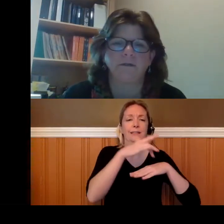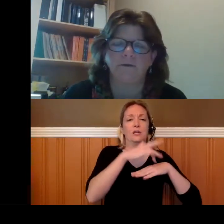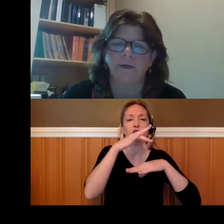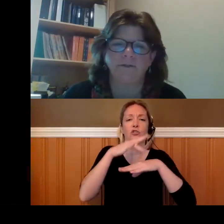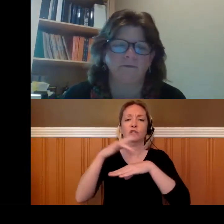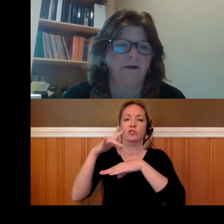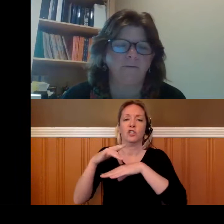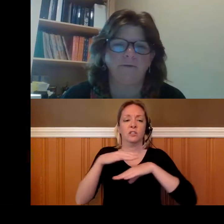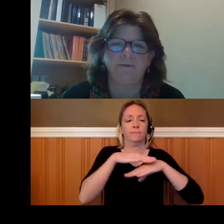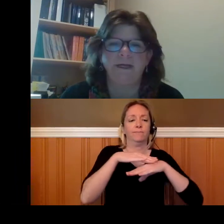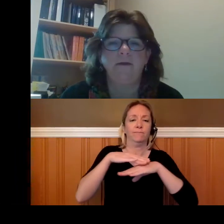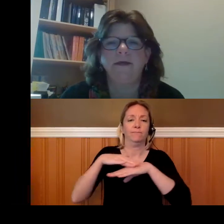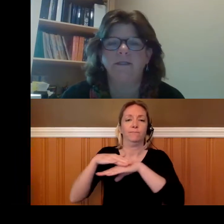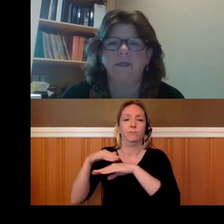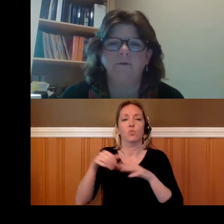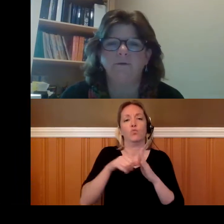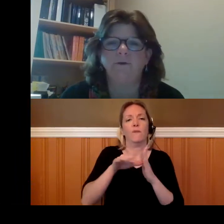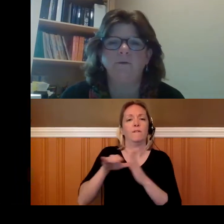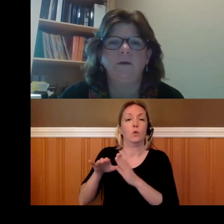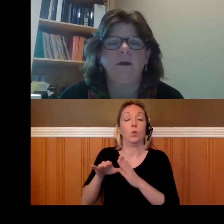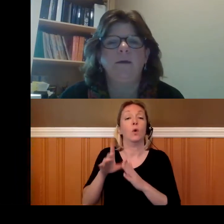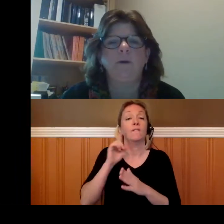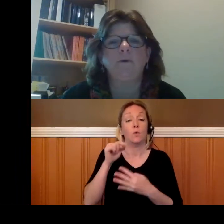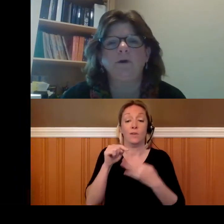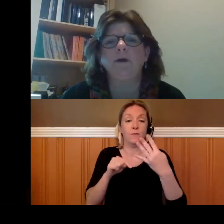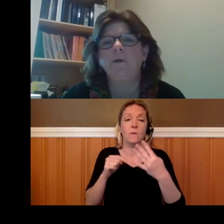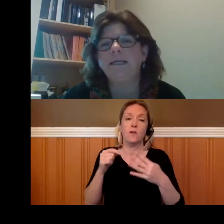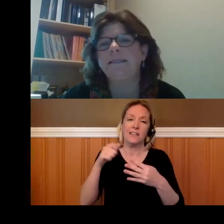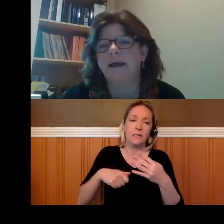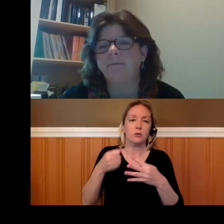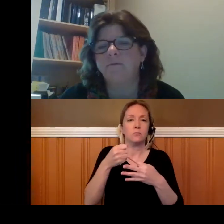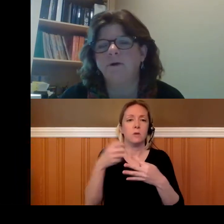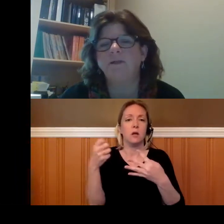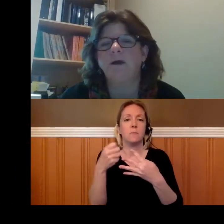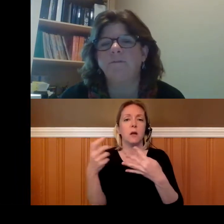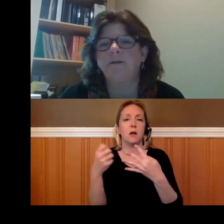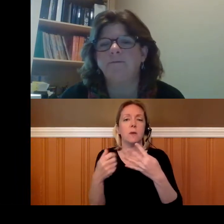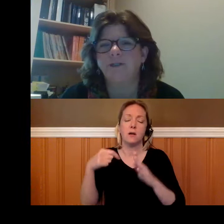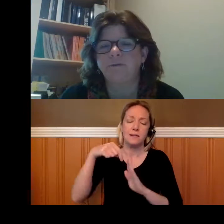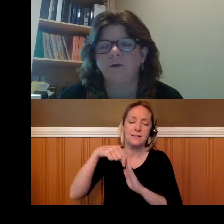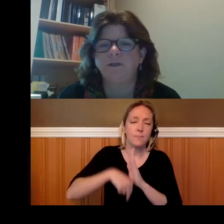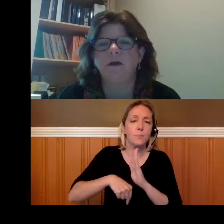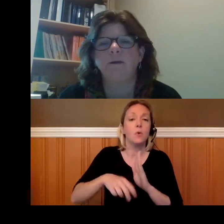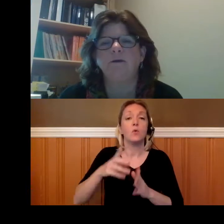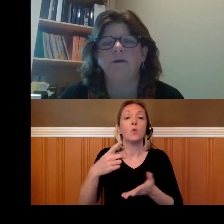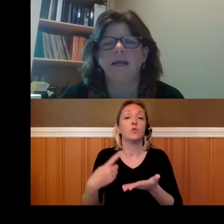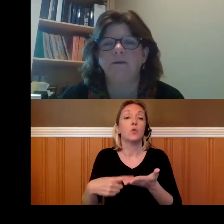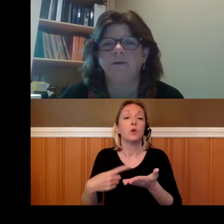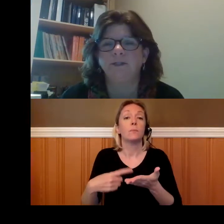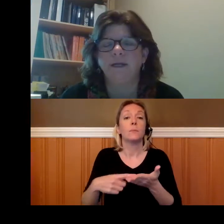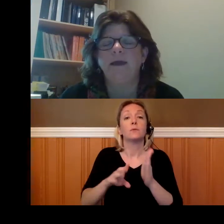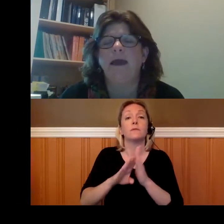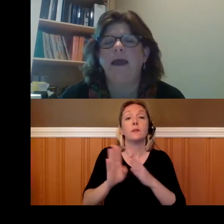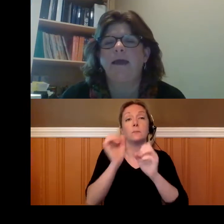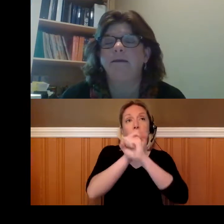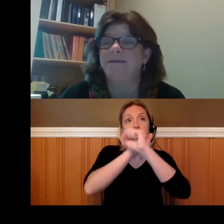briefly, just kind of reviewed. But we're going to go into depth. We're going to talk about a vision. We're going to talk about creating a vision. And we're